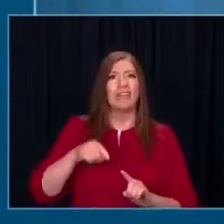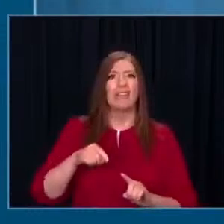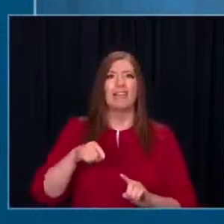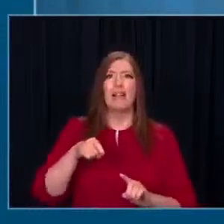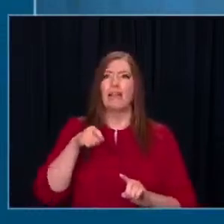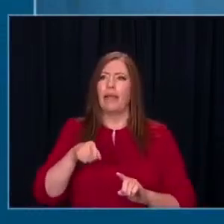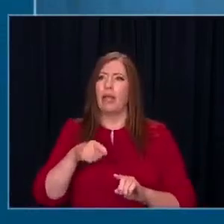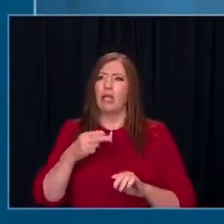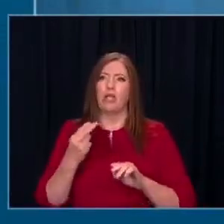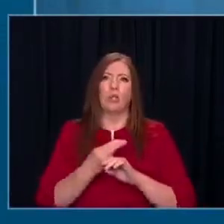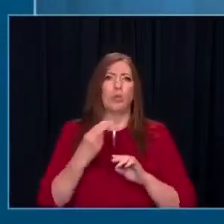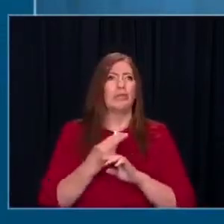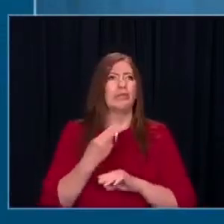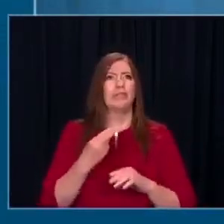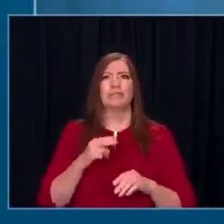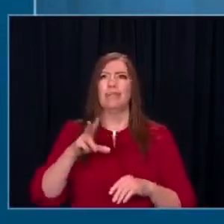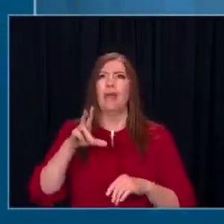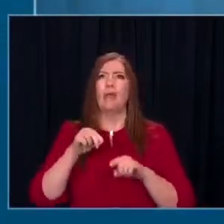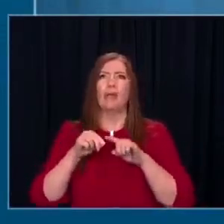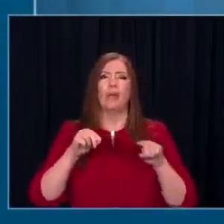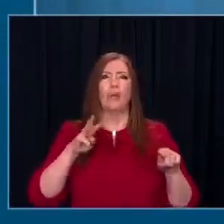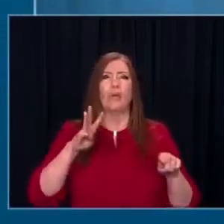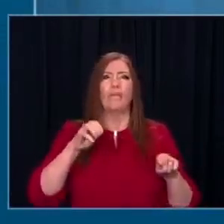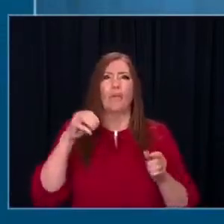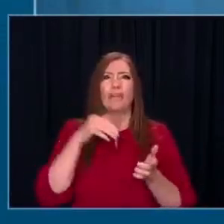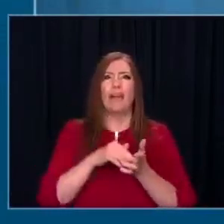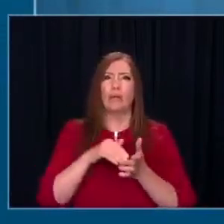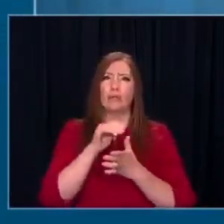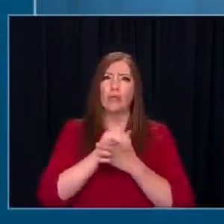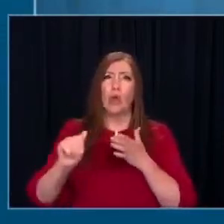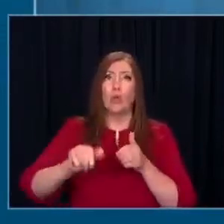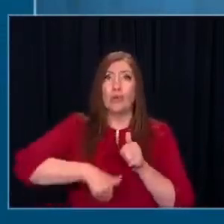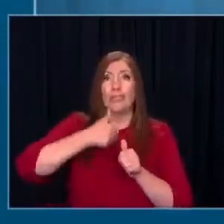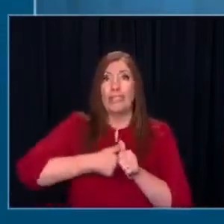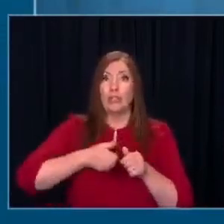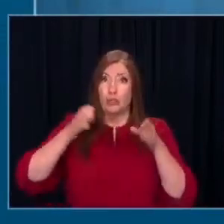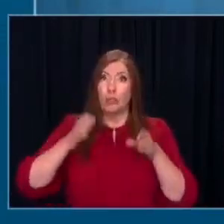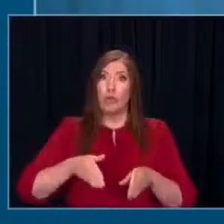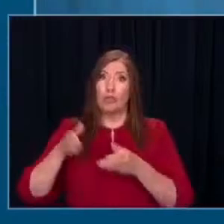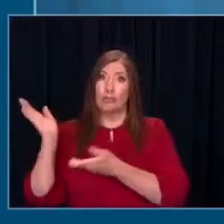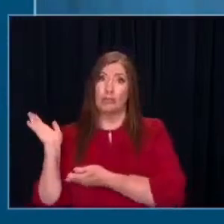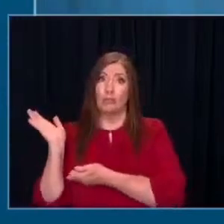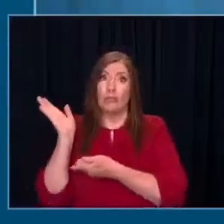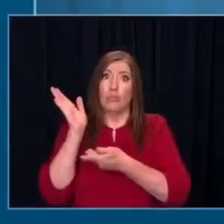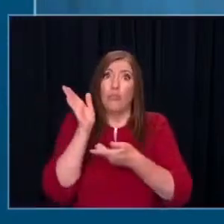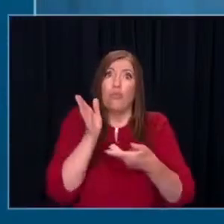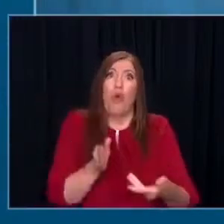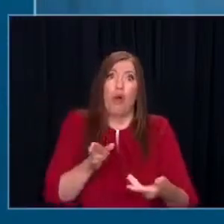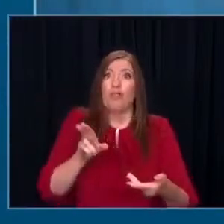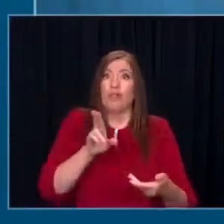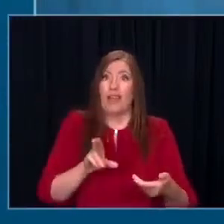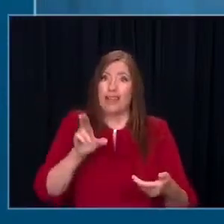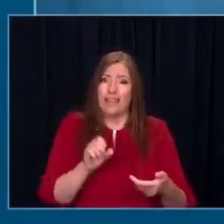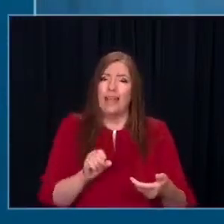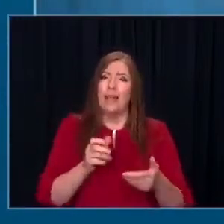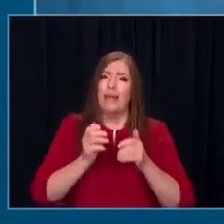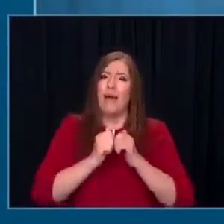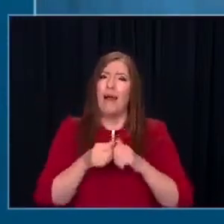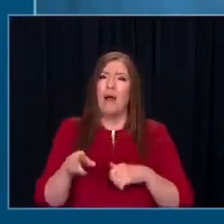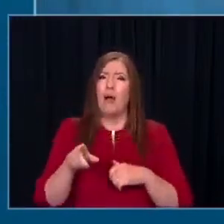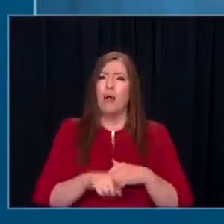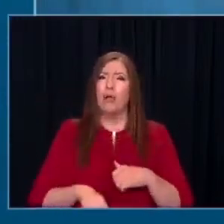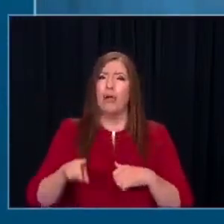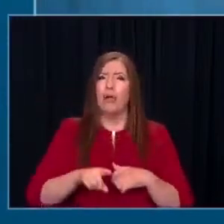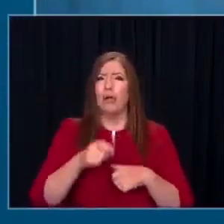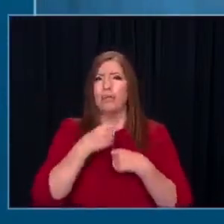from $30,000 to $40,000 a person being brought over here. And then the way that they make